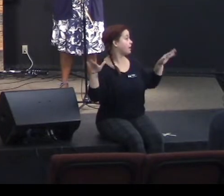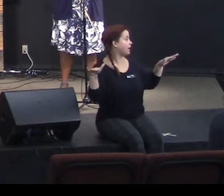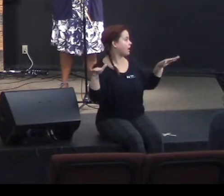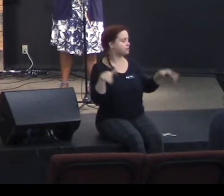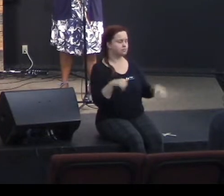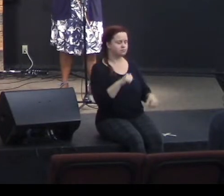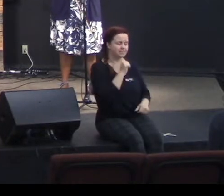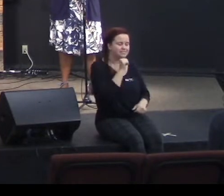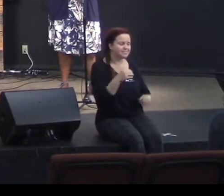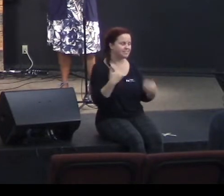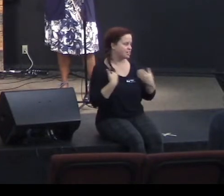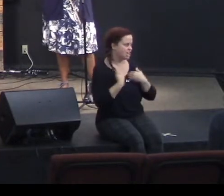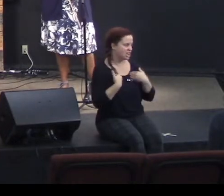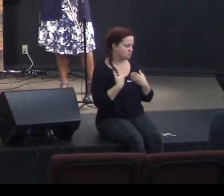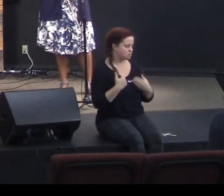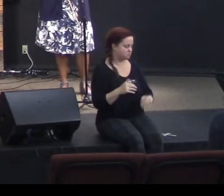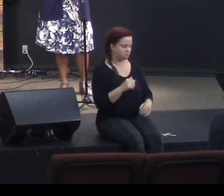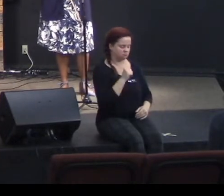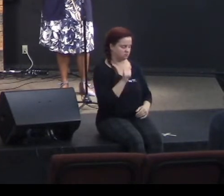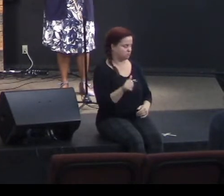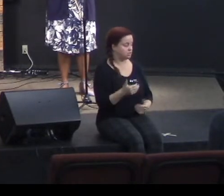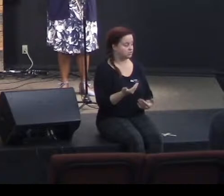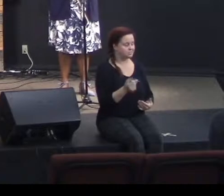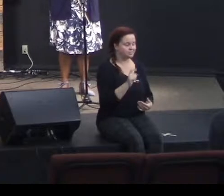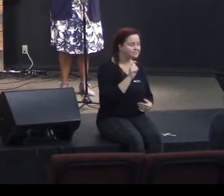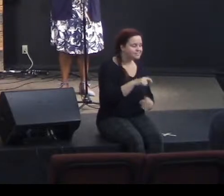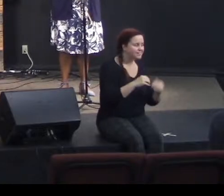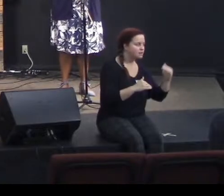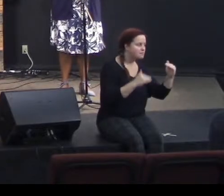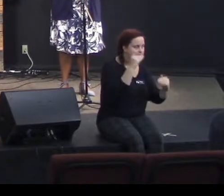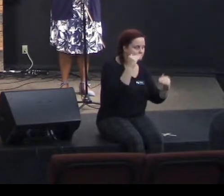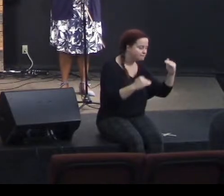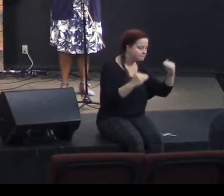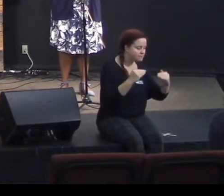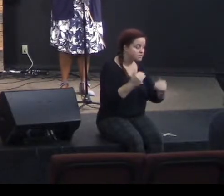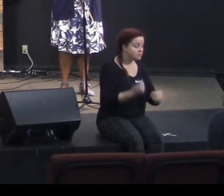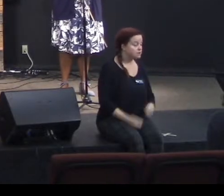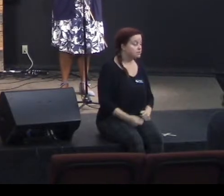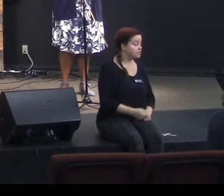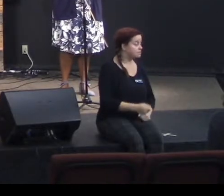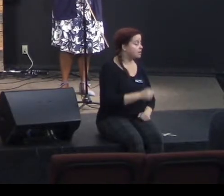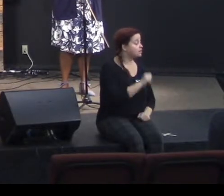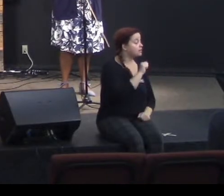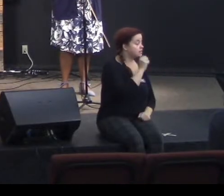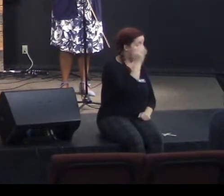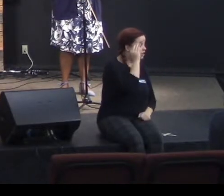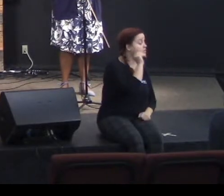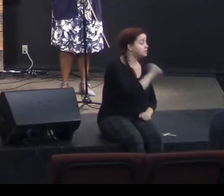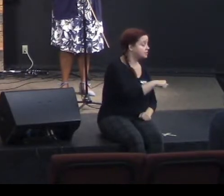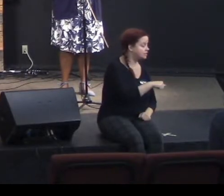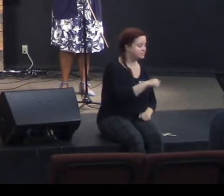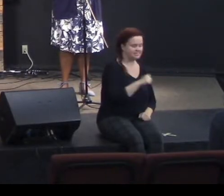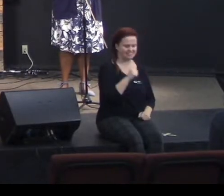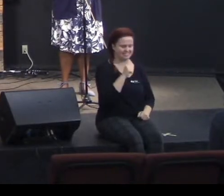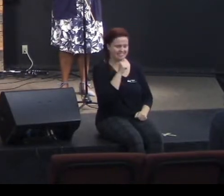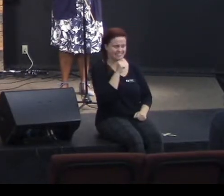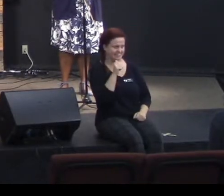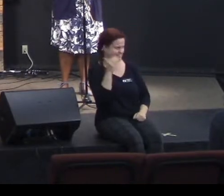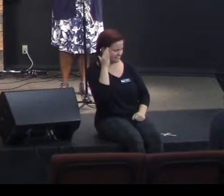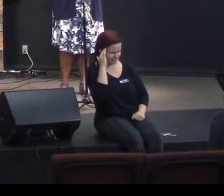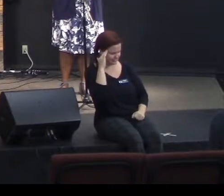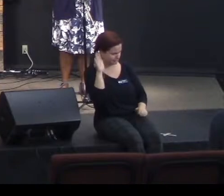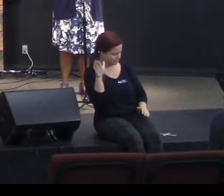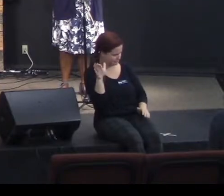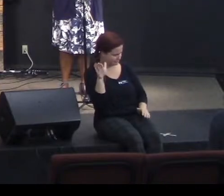And so there's a balance there that's required. We're going to talk about certainty and uncertainty. You know, we kind of feel like maybe